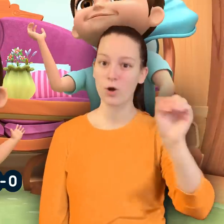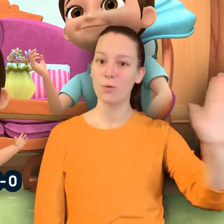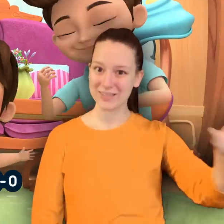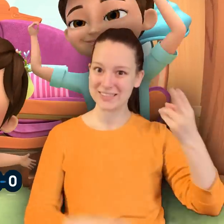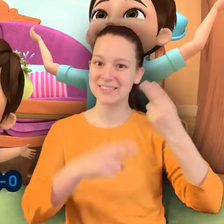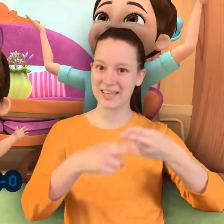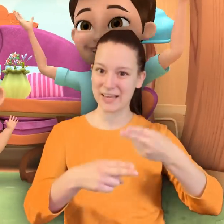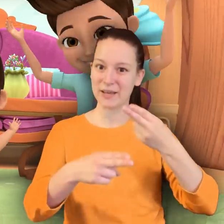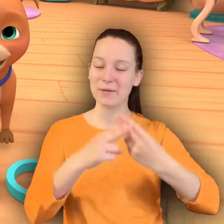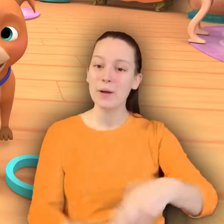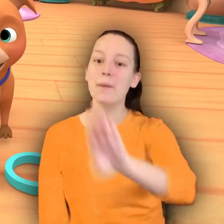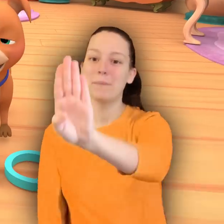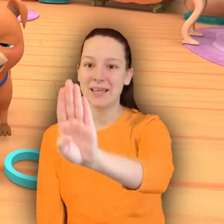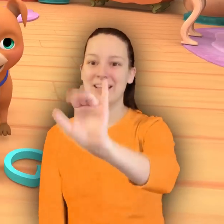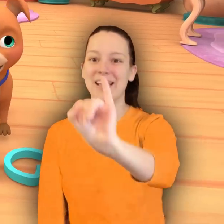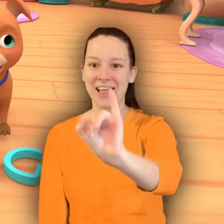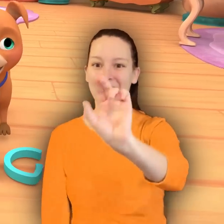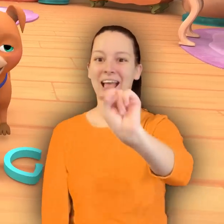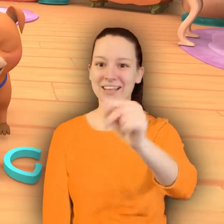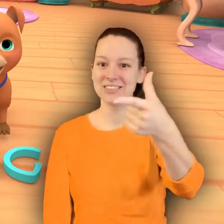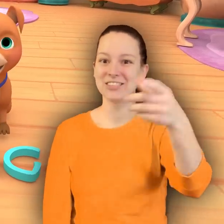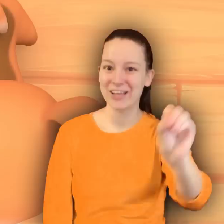Bingo was his name